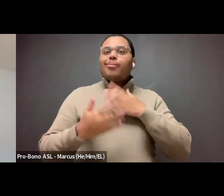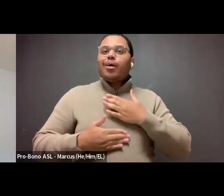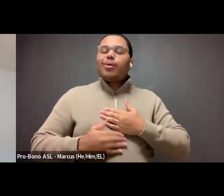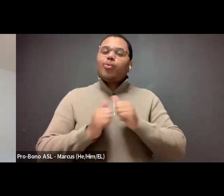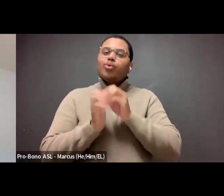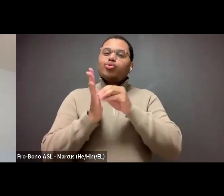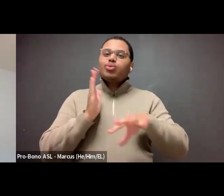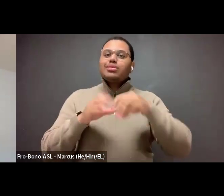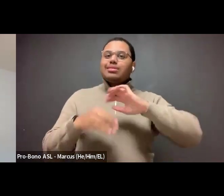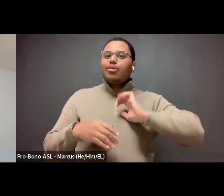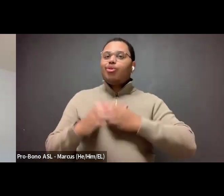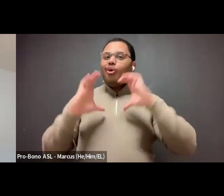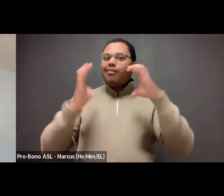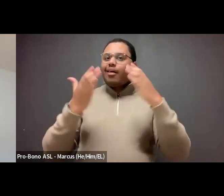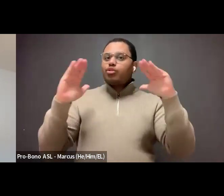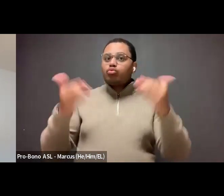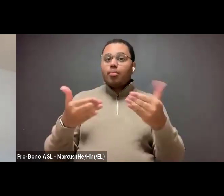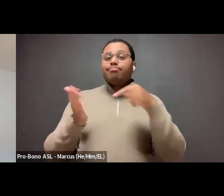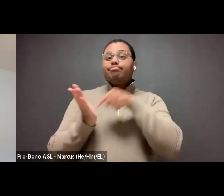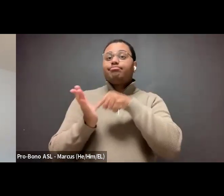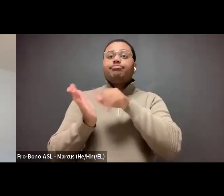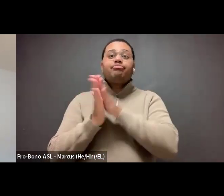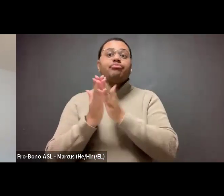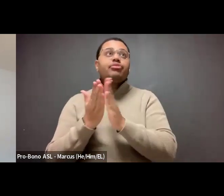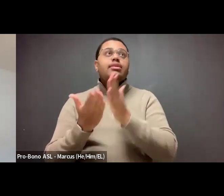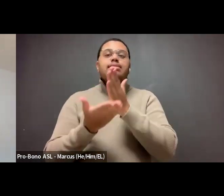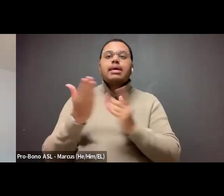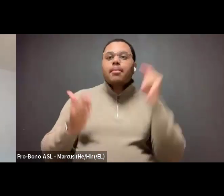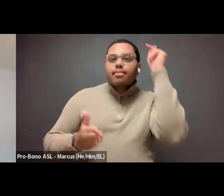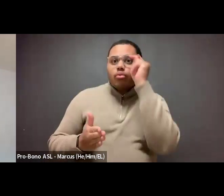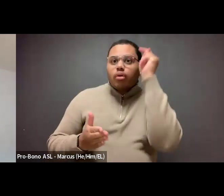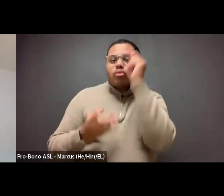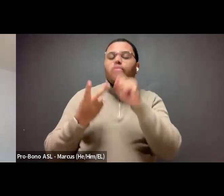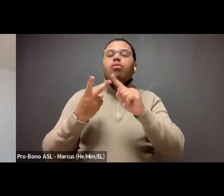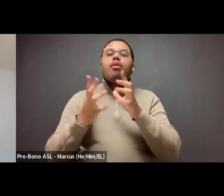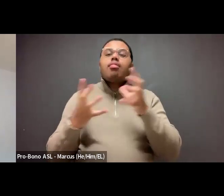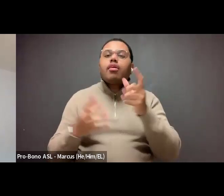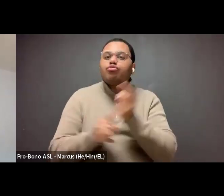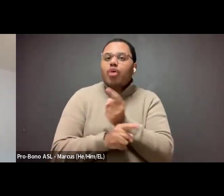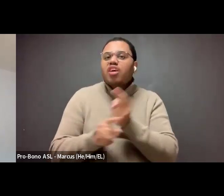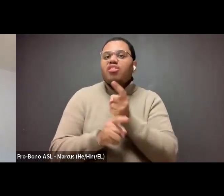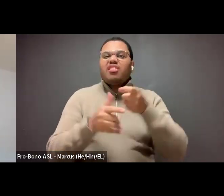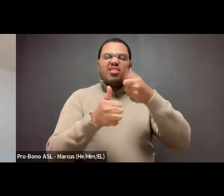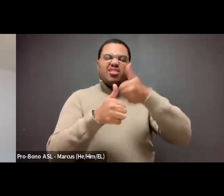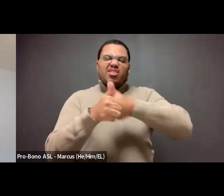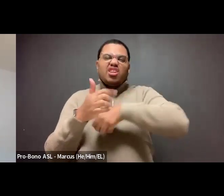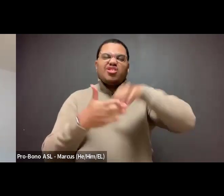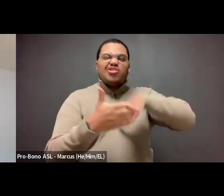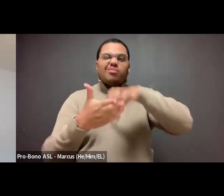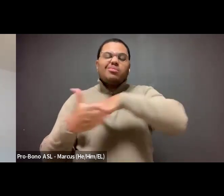And so this book really offers some theoretical and also a lot of practical. Every chapter has